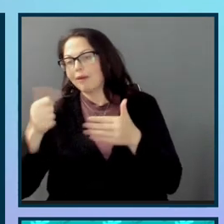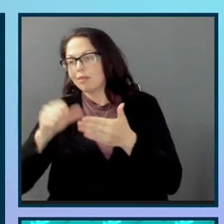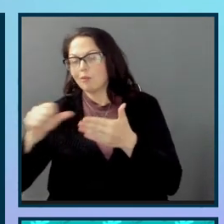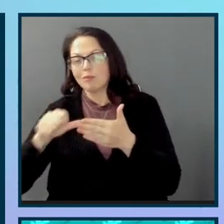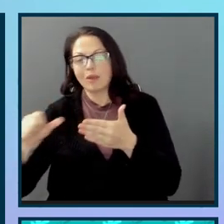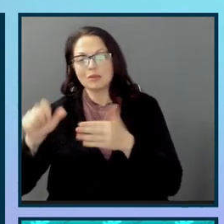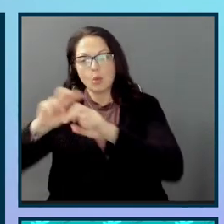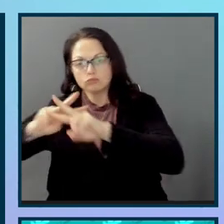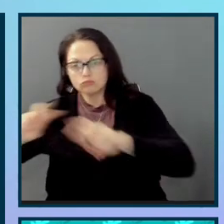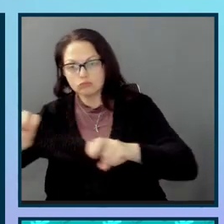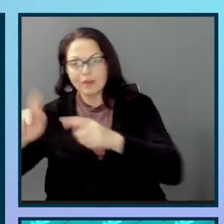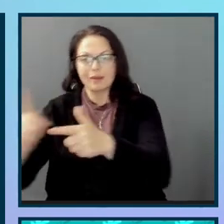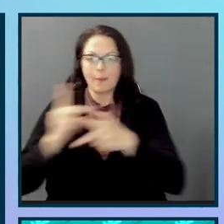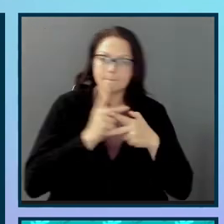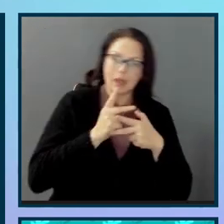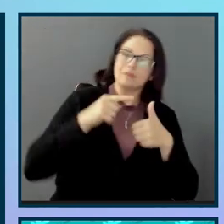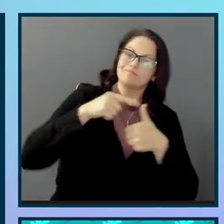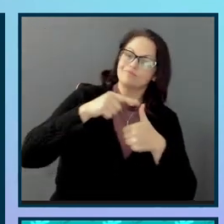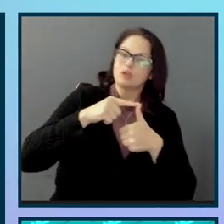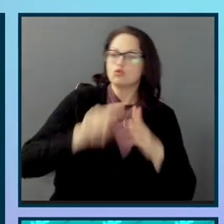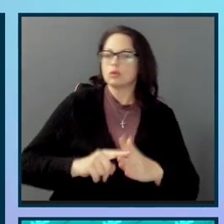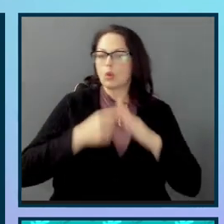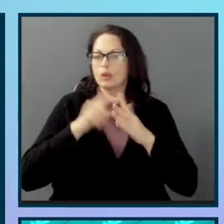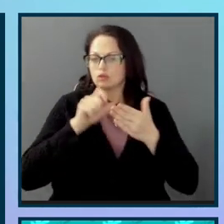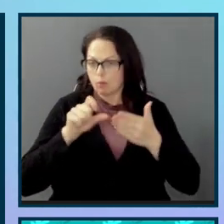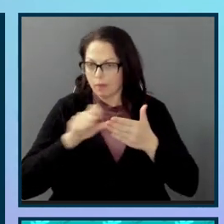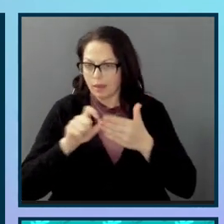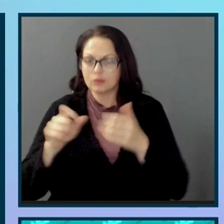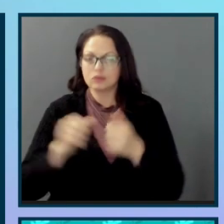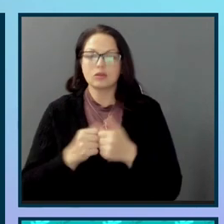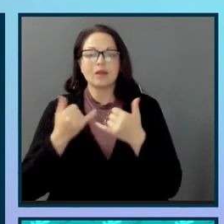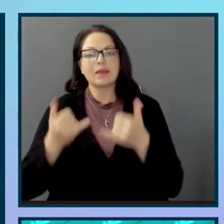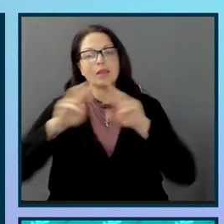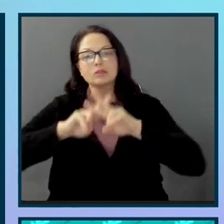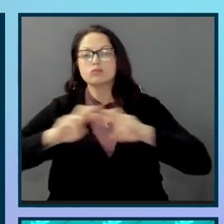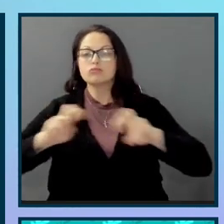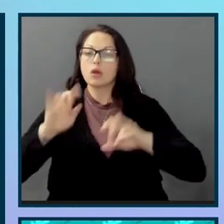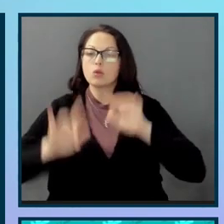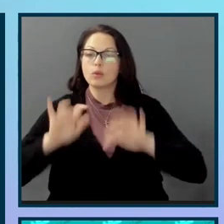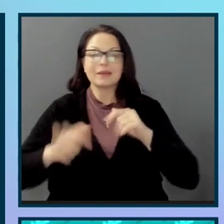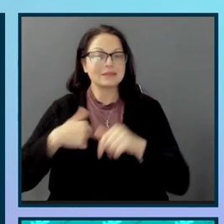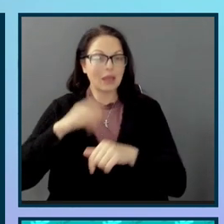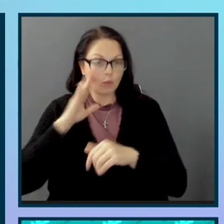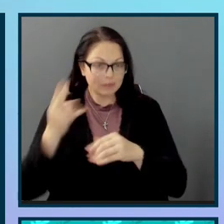and then come back to the landing page. Now let's go through the keys that I will be using.